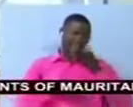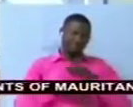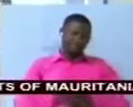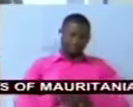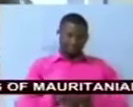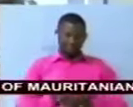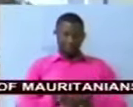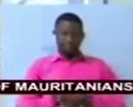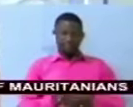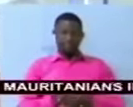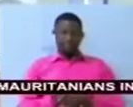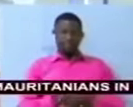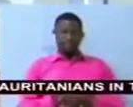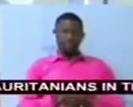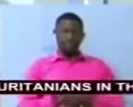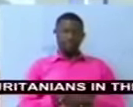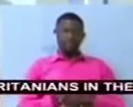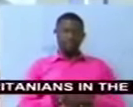And then what happened